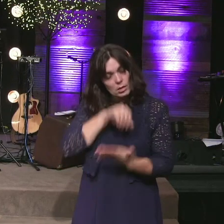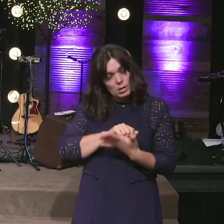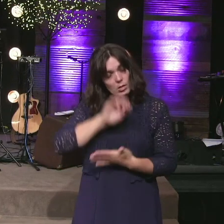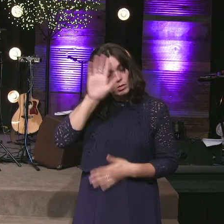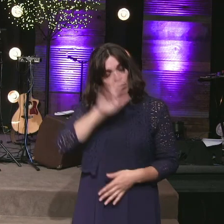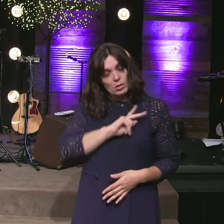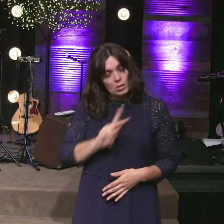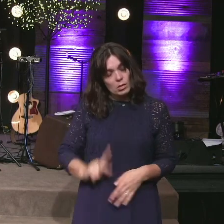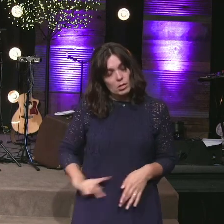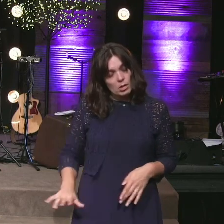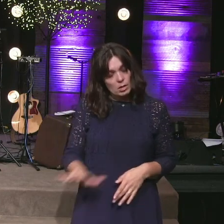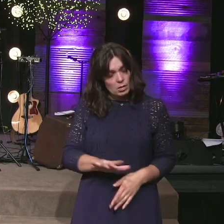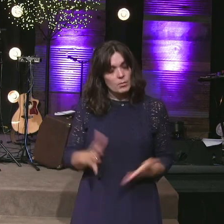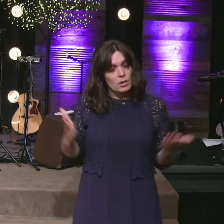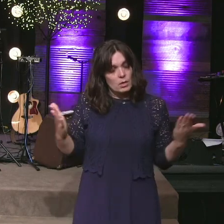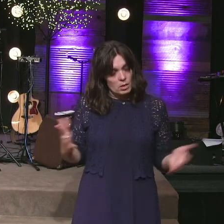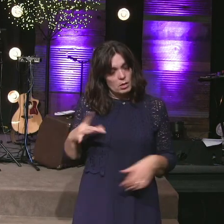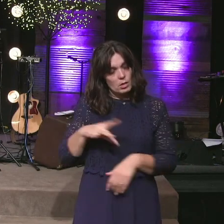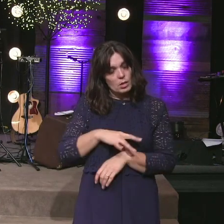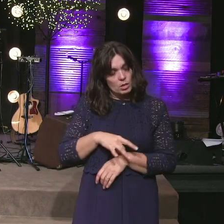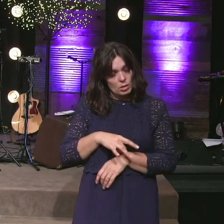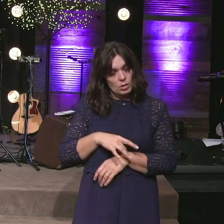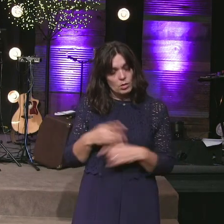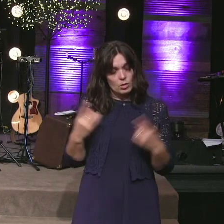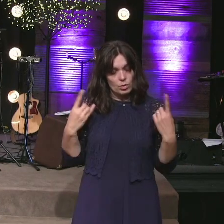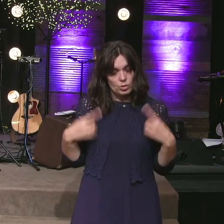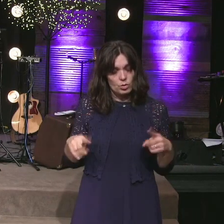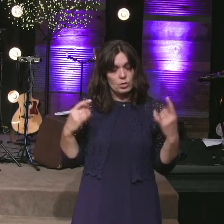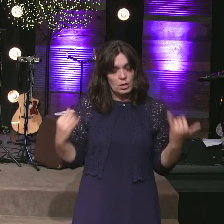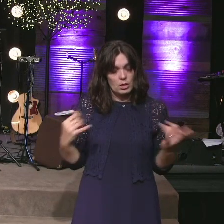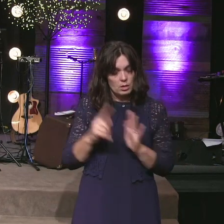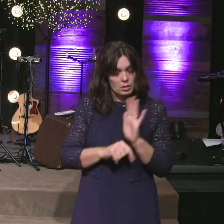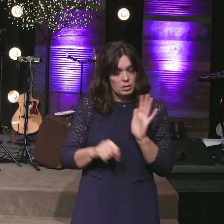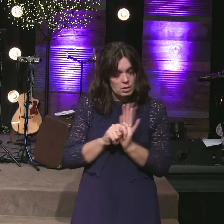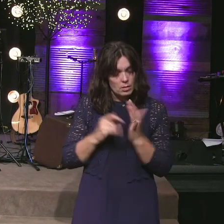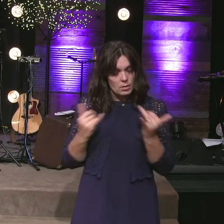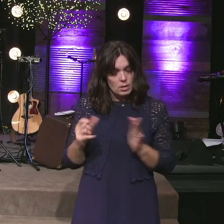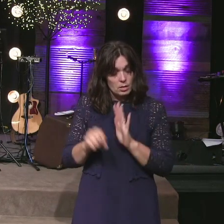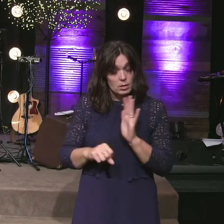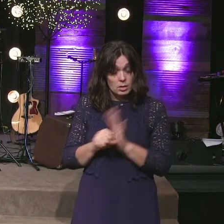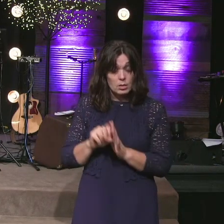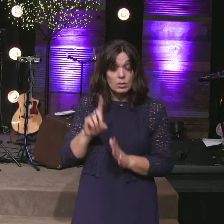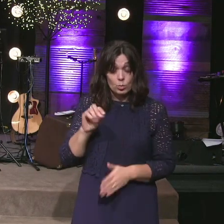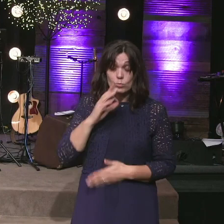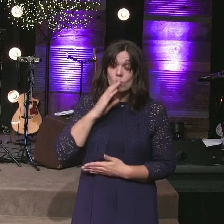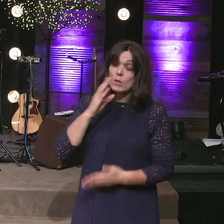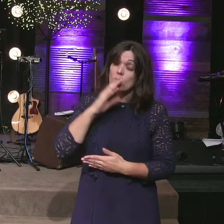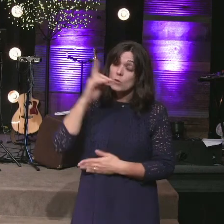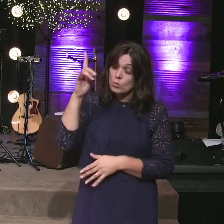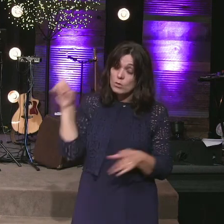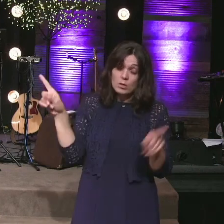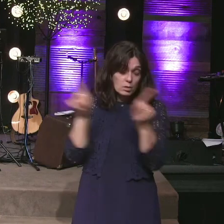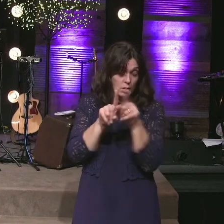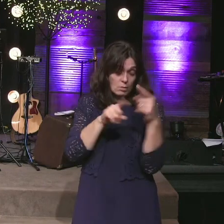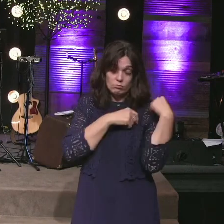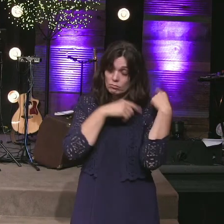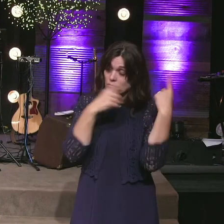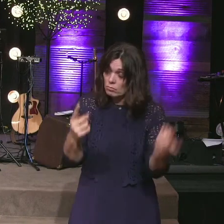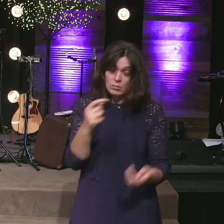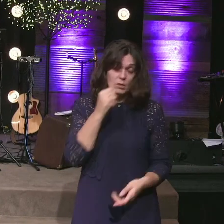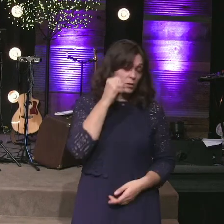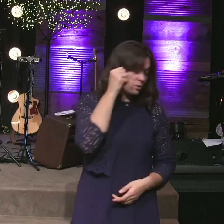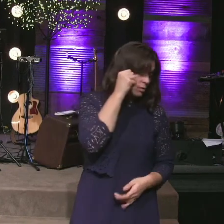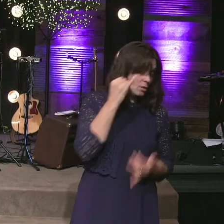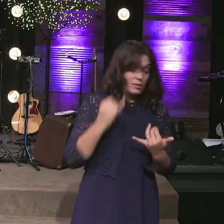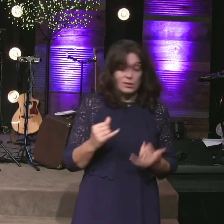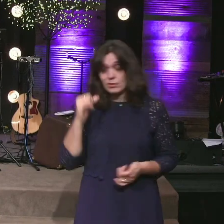on the face of the earth, Father, in this time, in this season. We thank you, Father, that you are the same yesterday, today, and tomorrow. You haven't